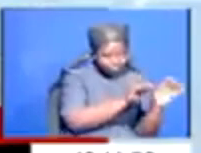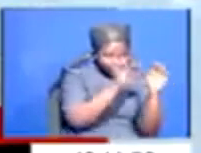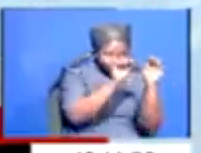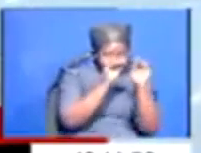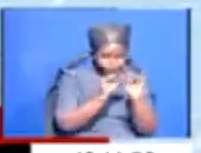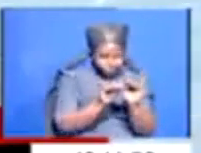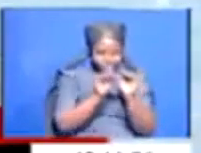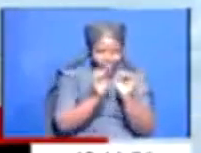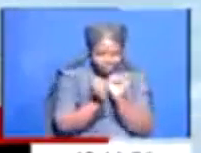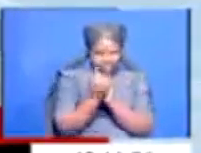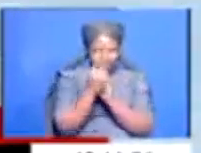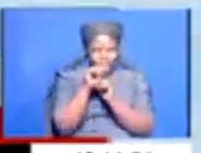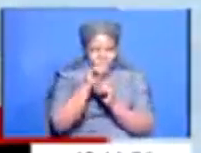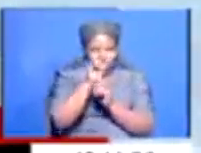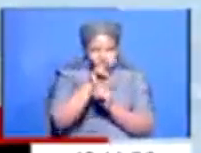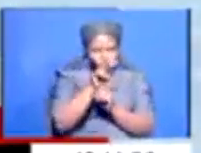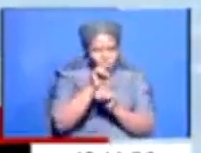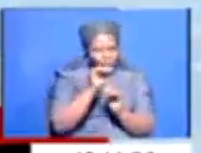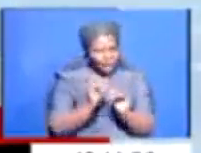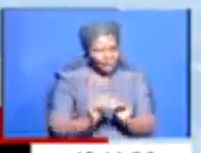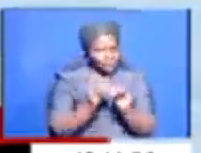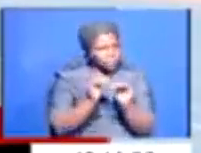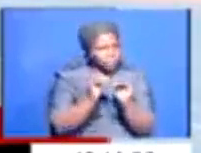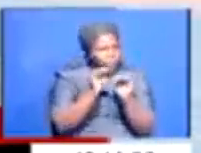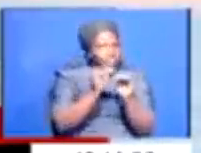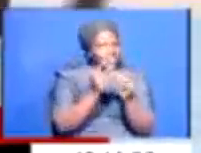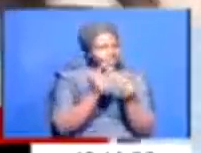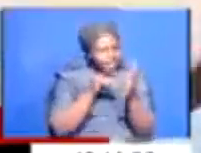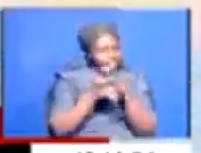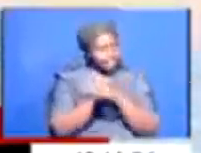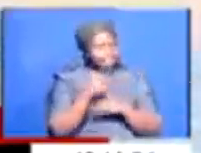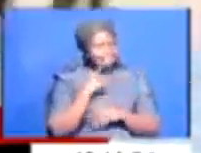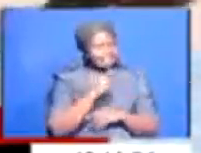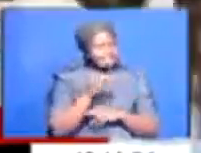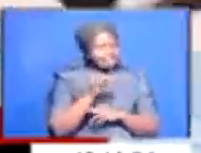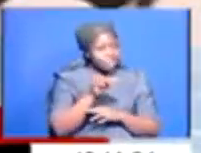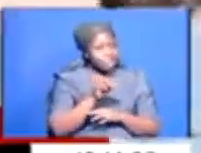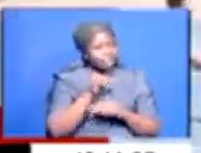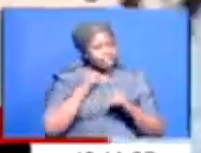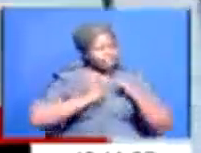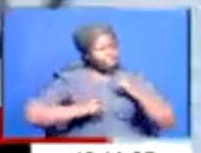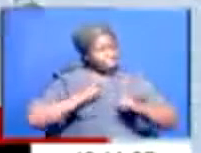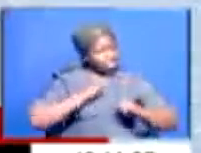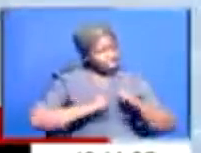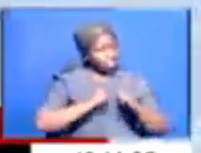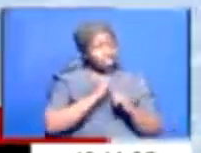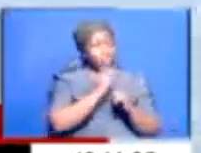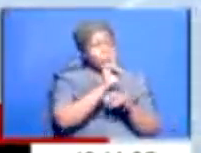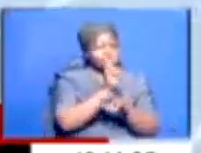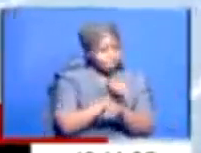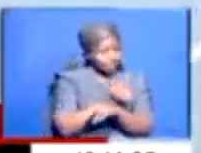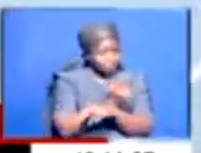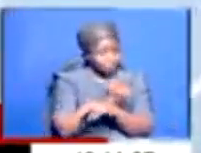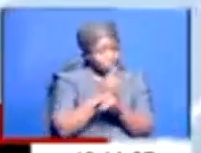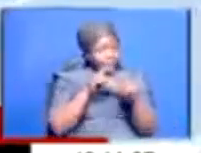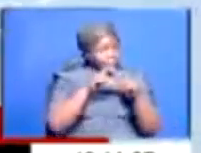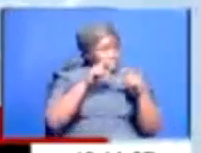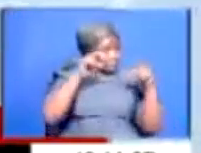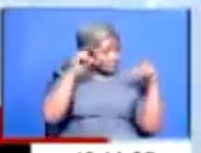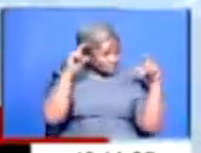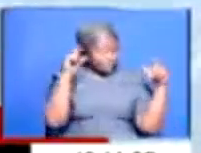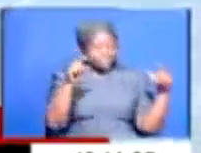11.2, yeah, improving by a second in sprints is usually very huge anywhere in the world. How did you improve on